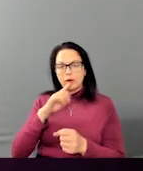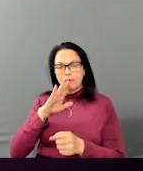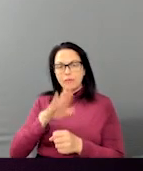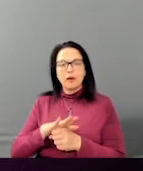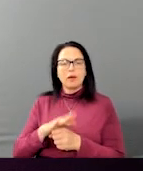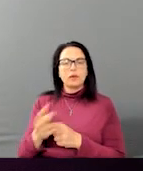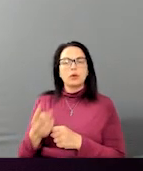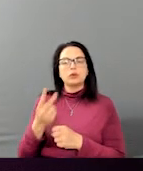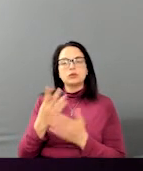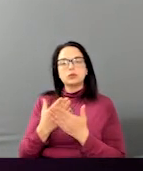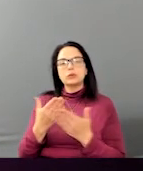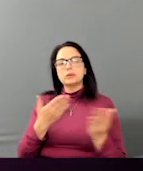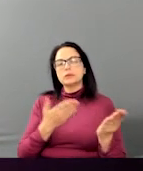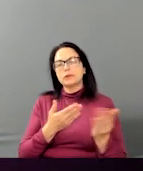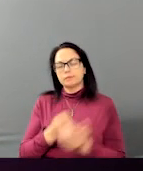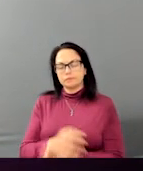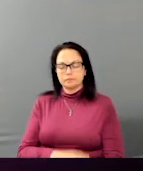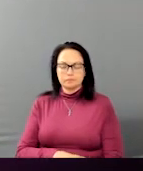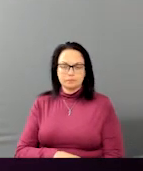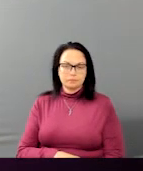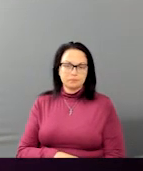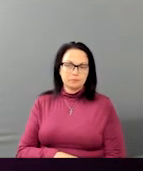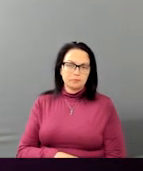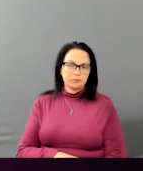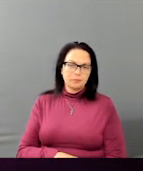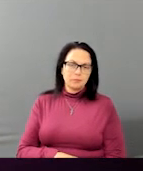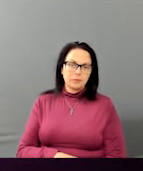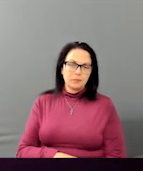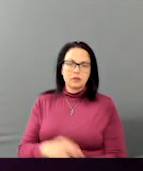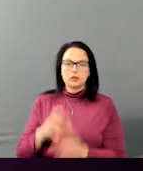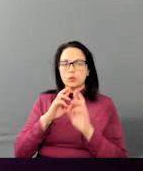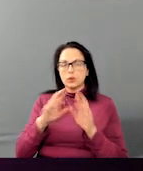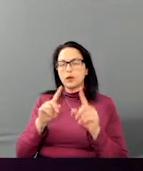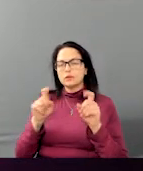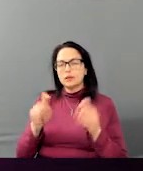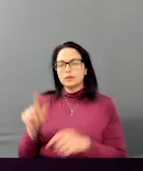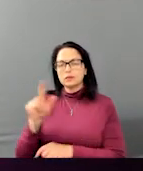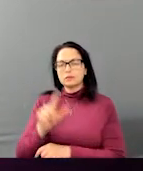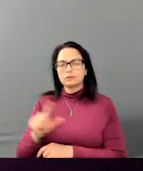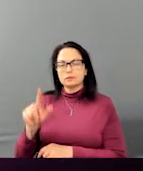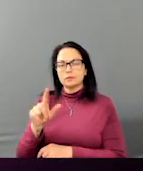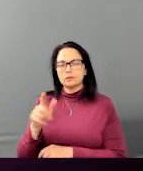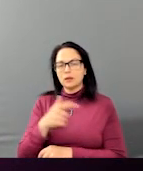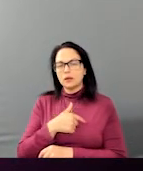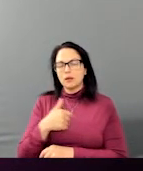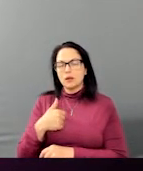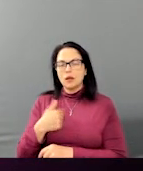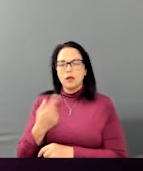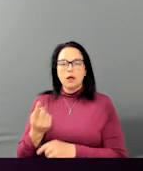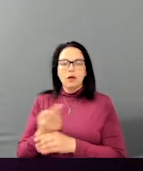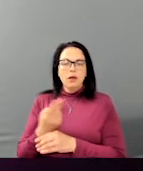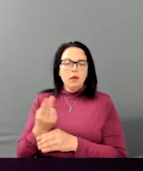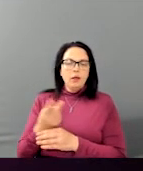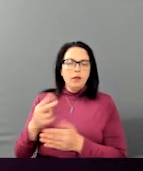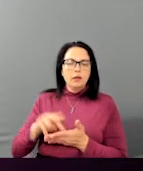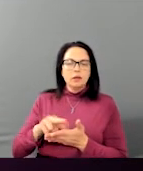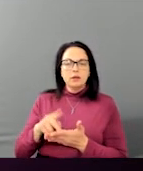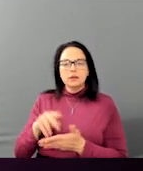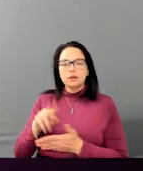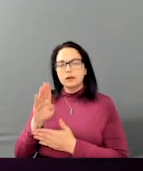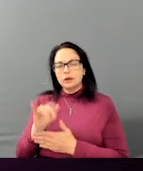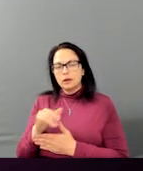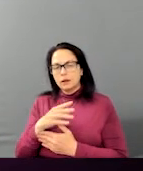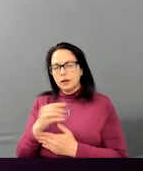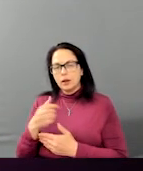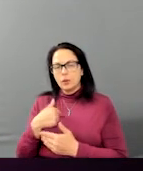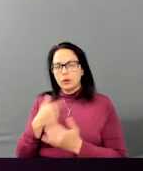items there. So again, with React testing library, we use find by to wait until we